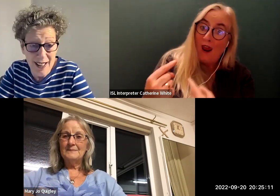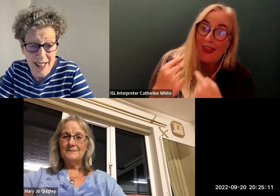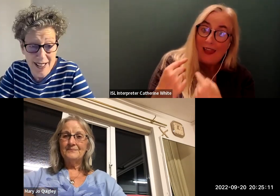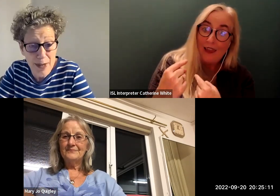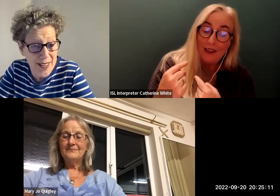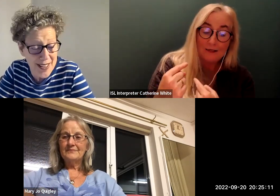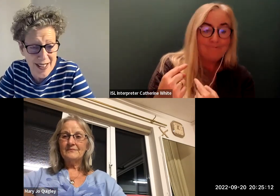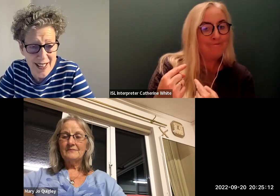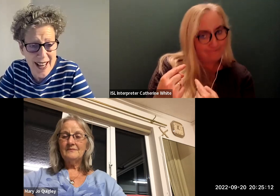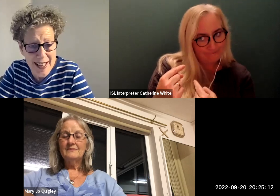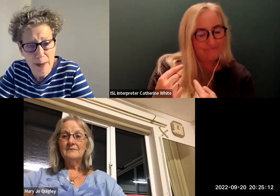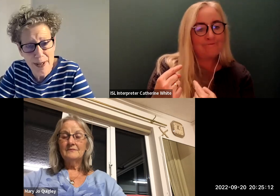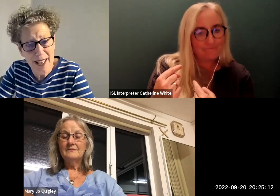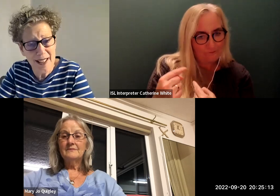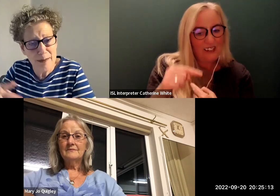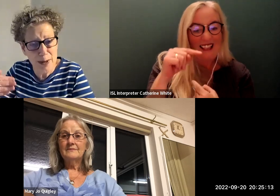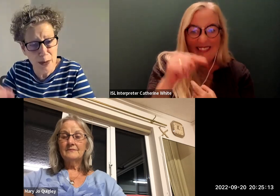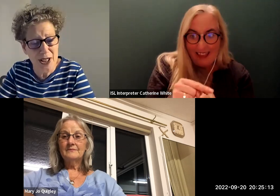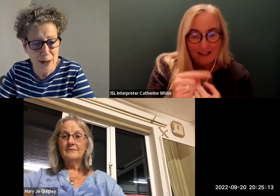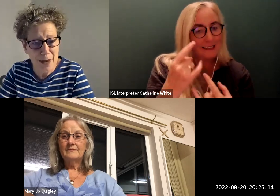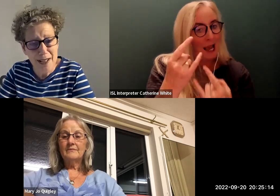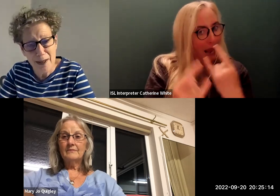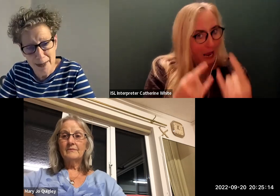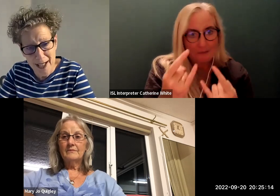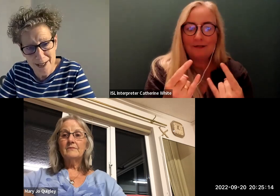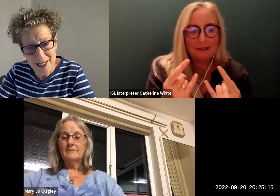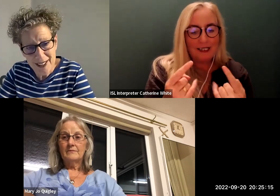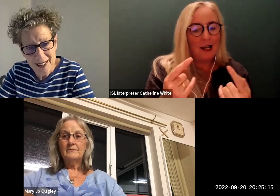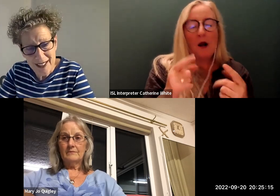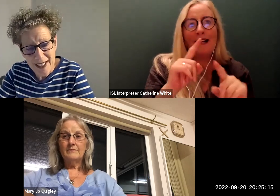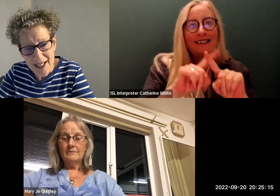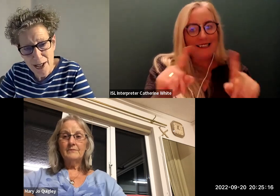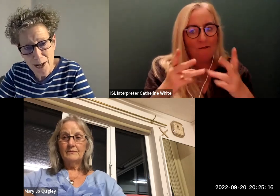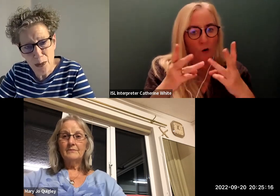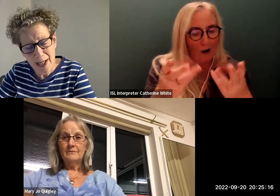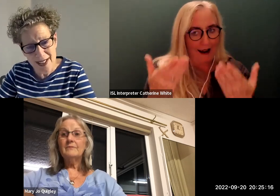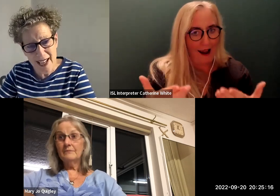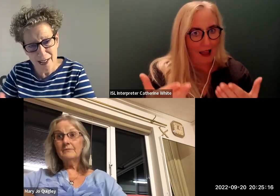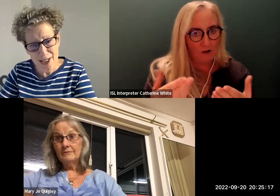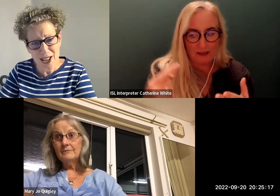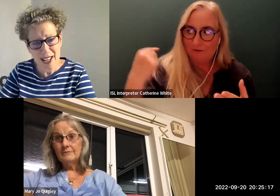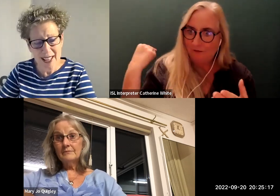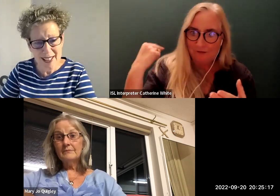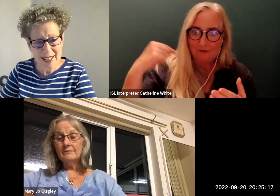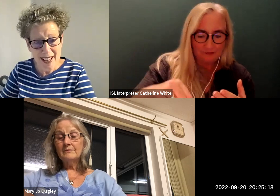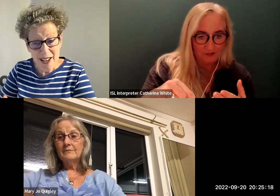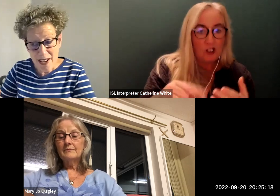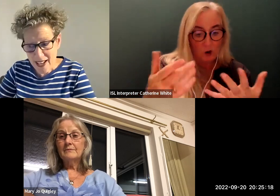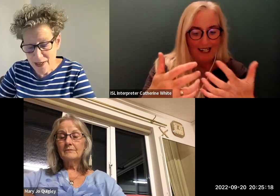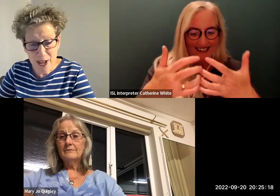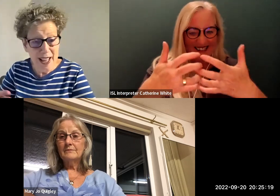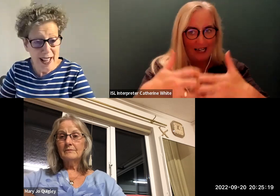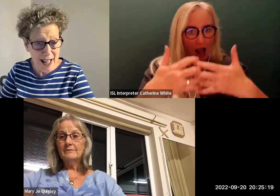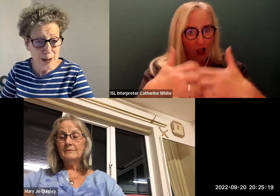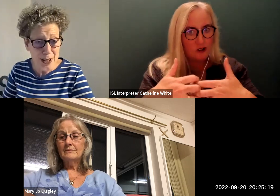Mm-hmm, is something is happening, but with different medium now. mm-hmm, So whilst mm, technology